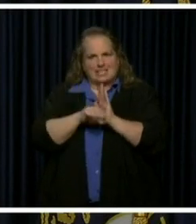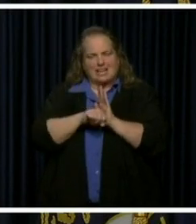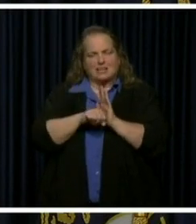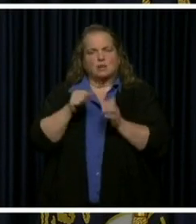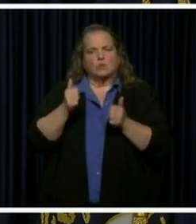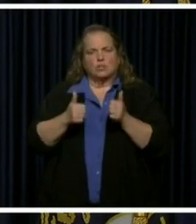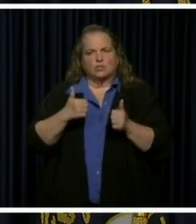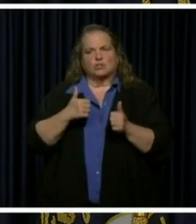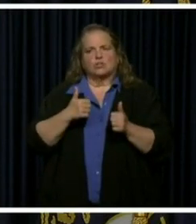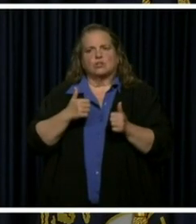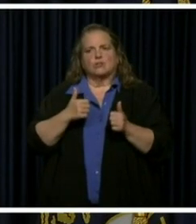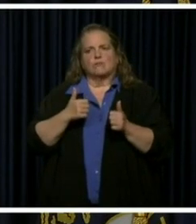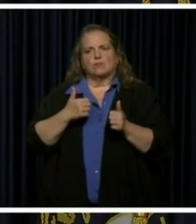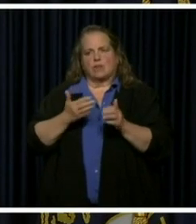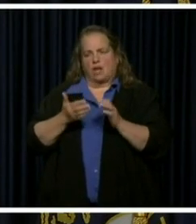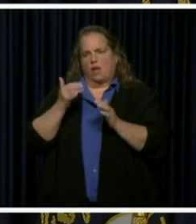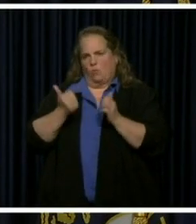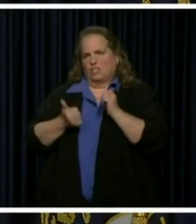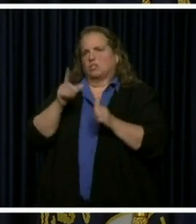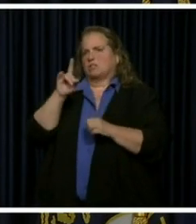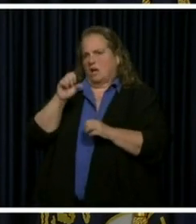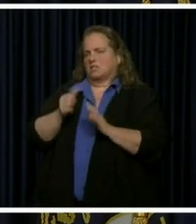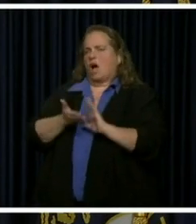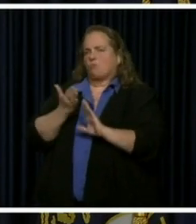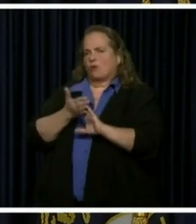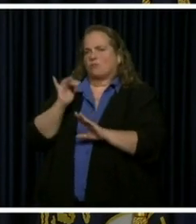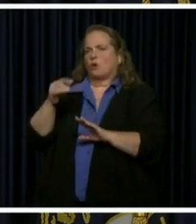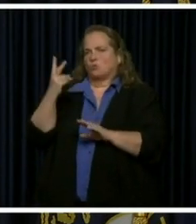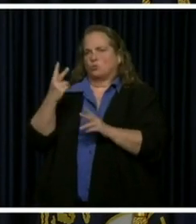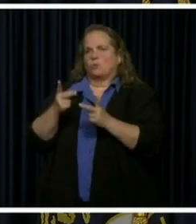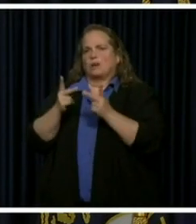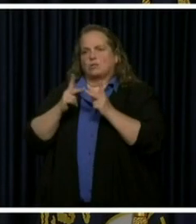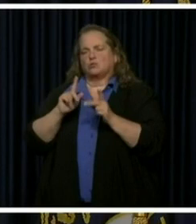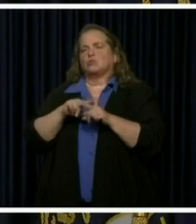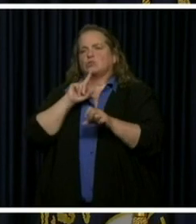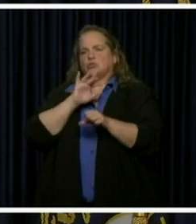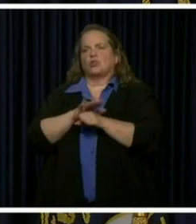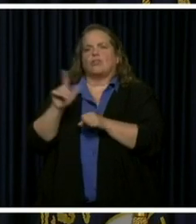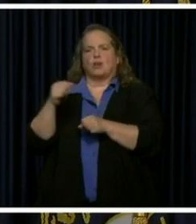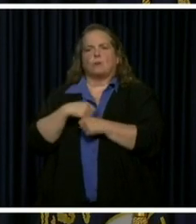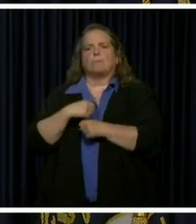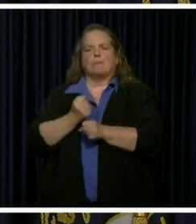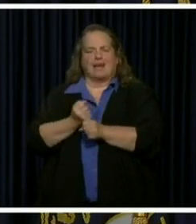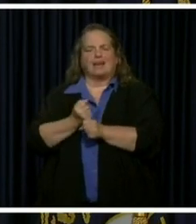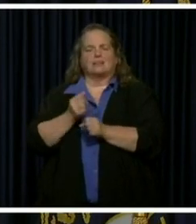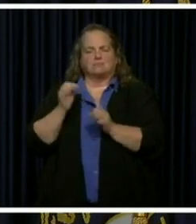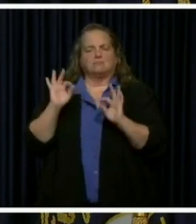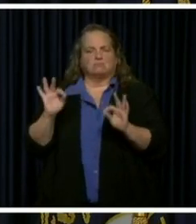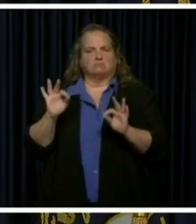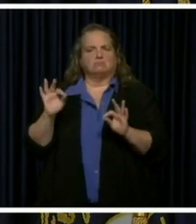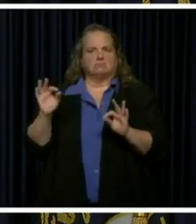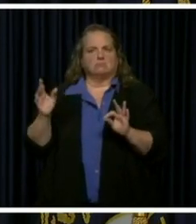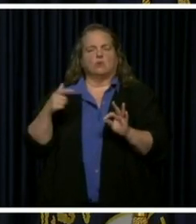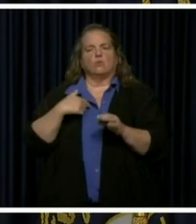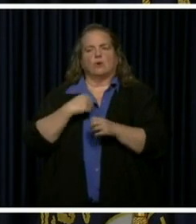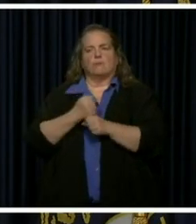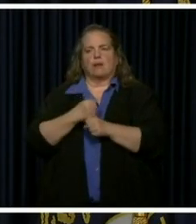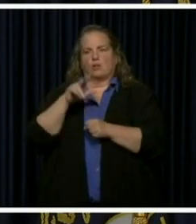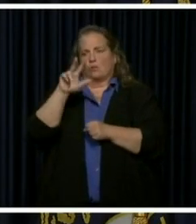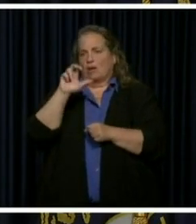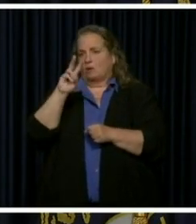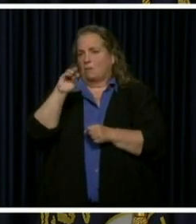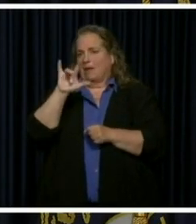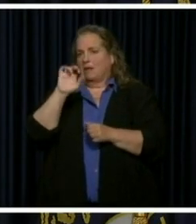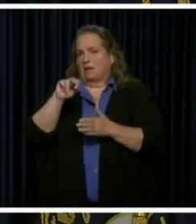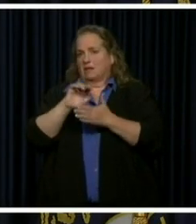which operates those two facilities to ensure that they are made whole. We are making $300 million available